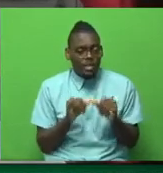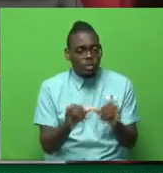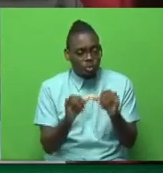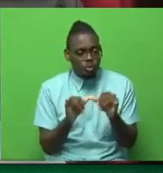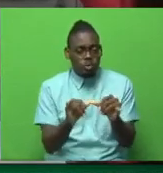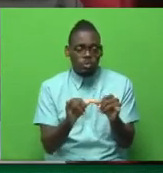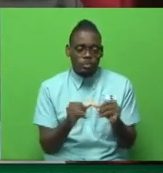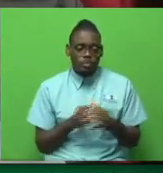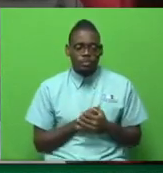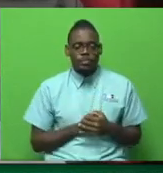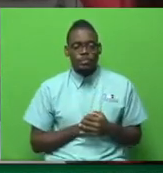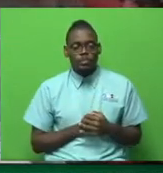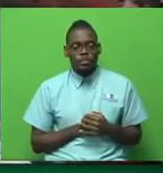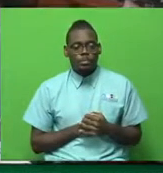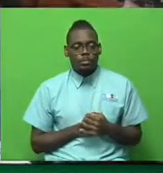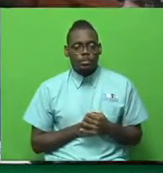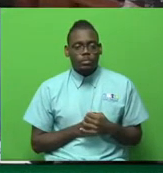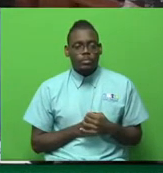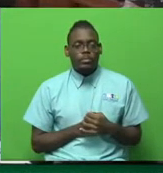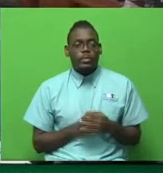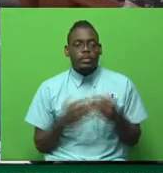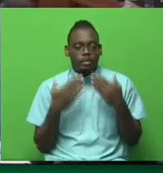thank you